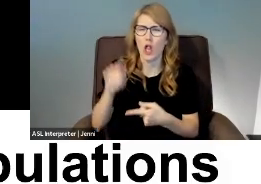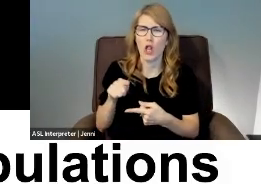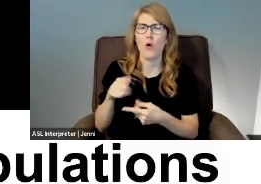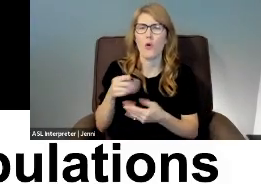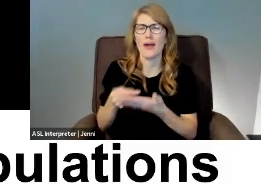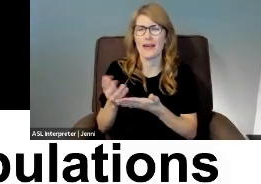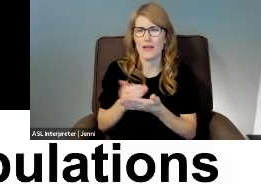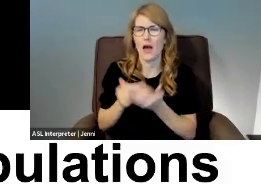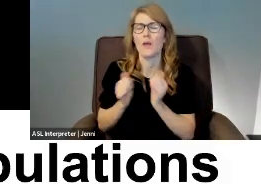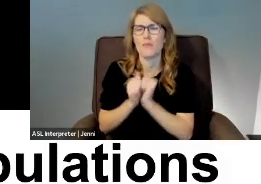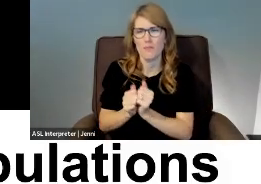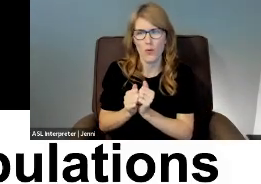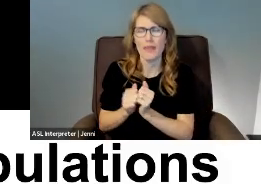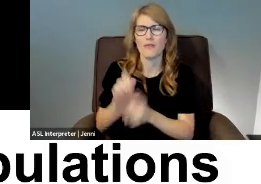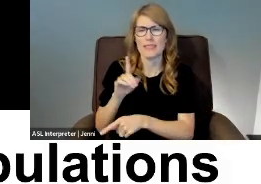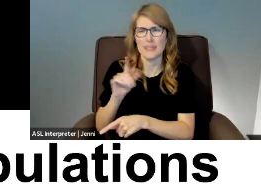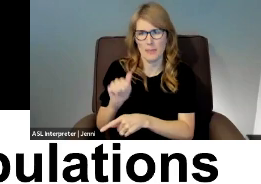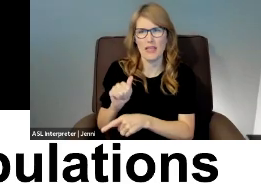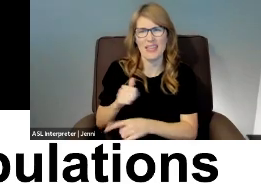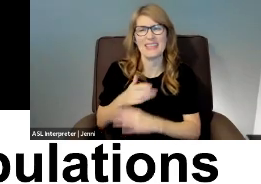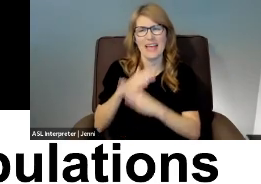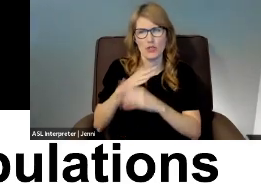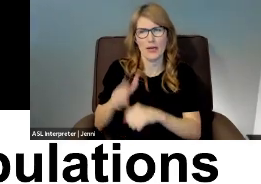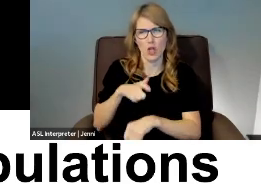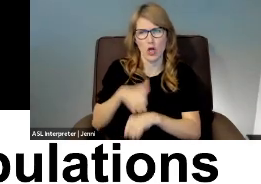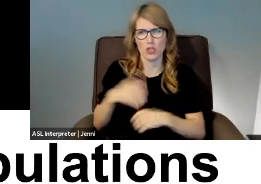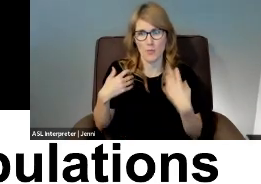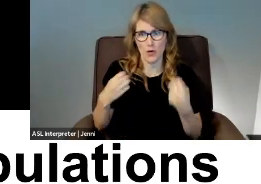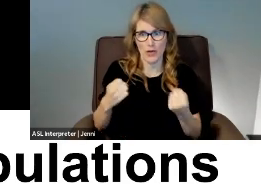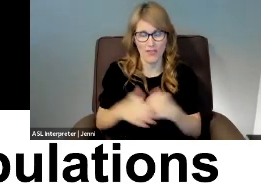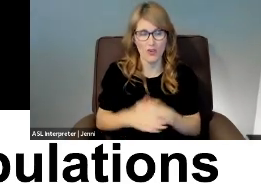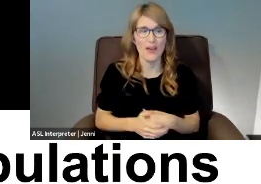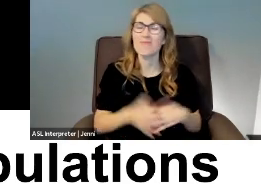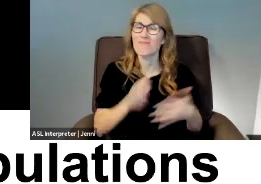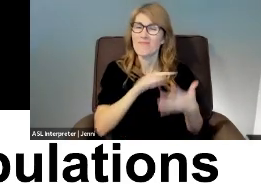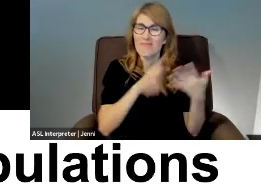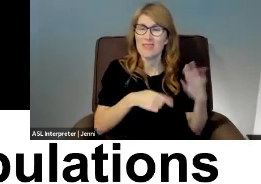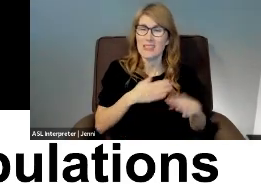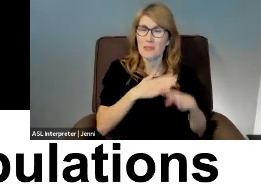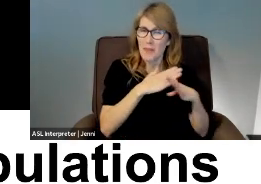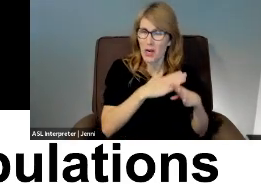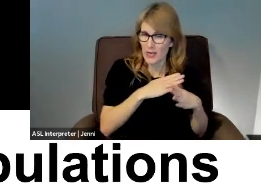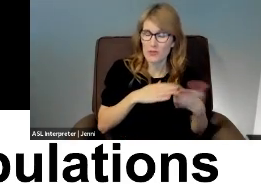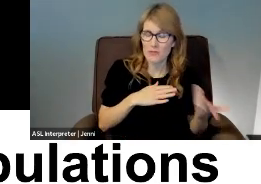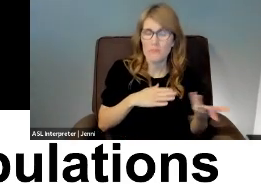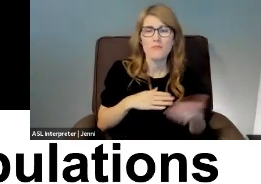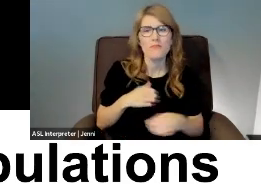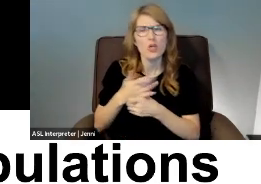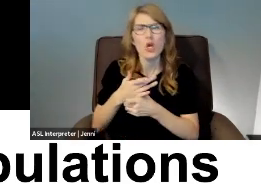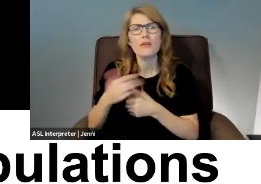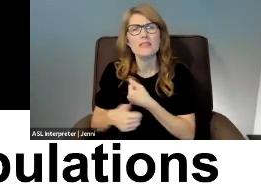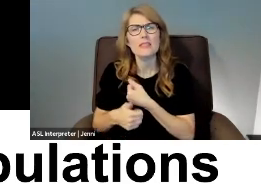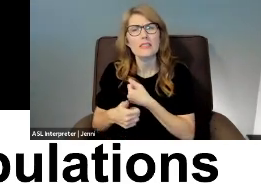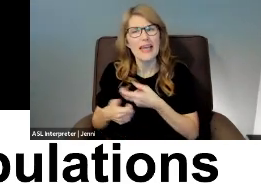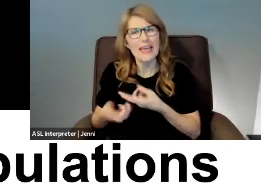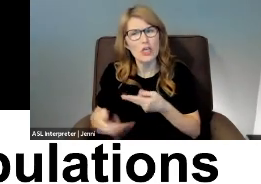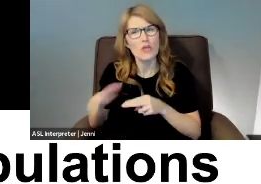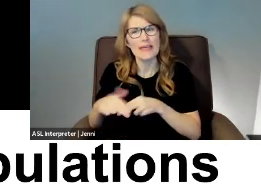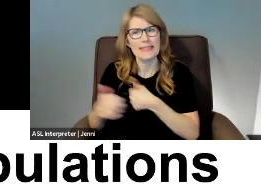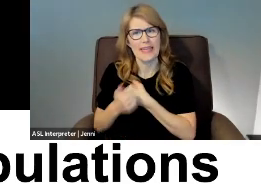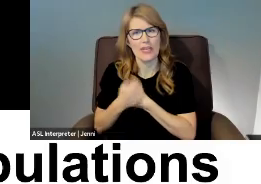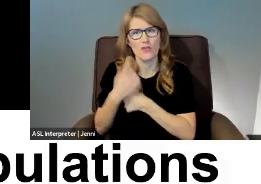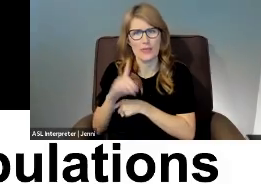recovery. So the result of these barriers is that there's increased danger for the disabled communities.